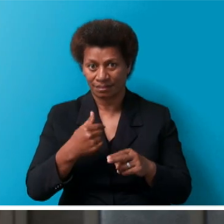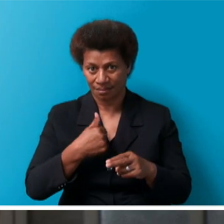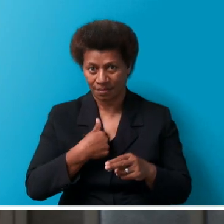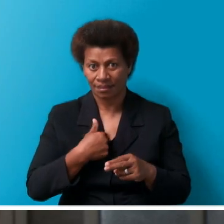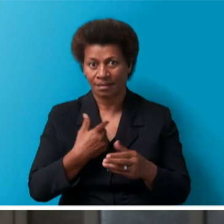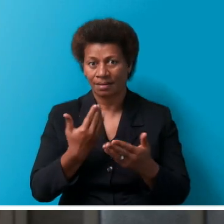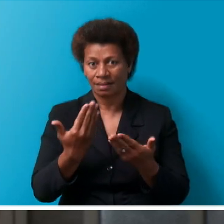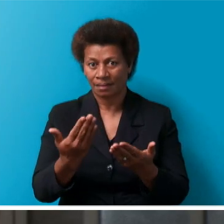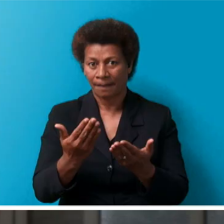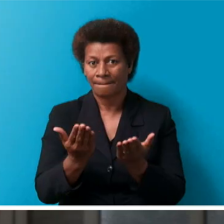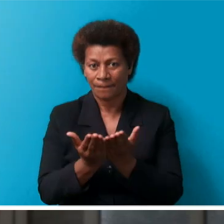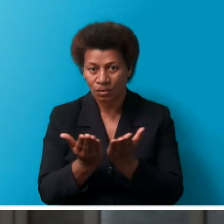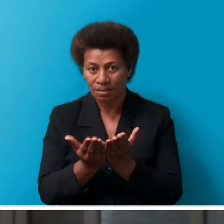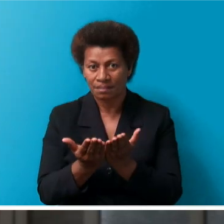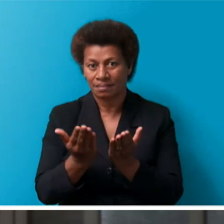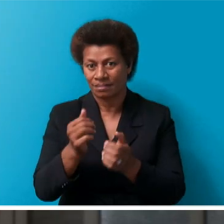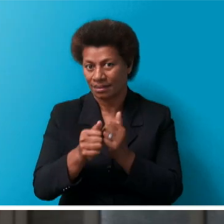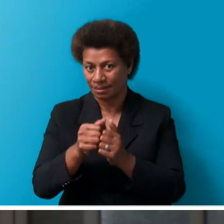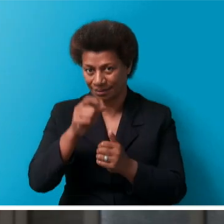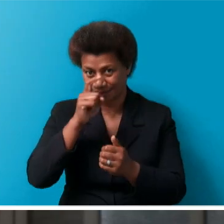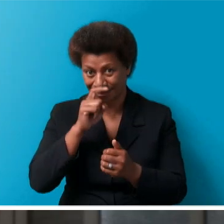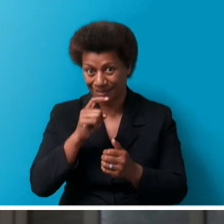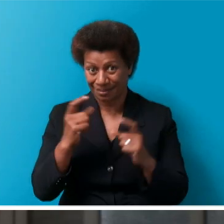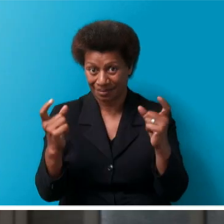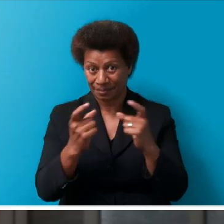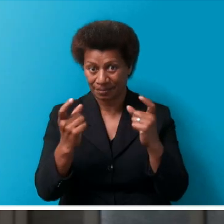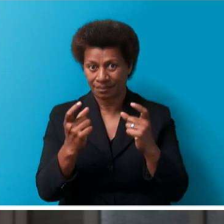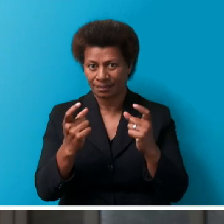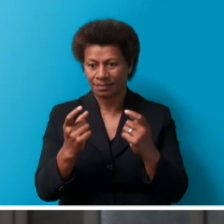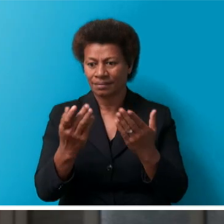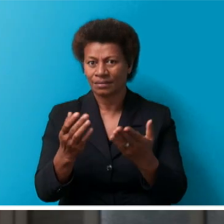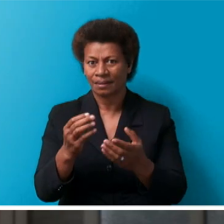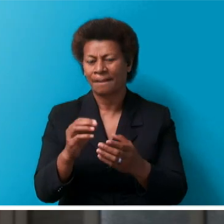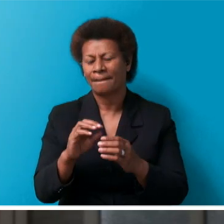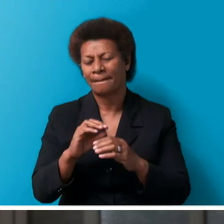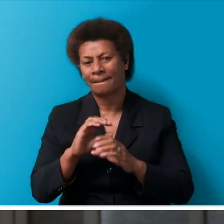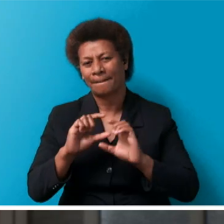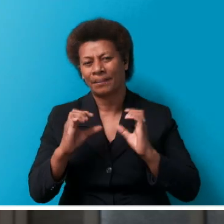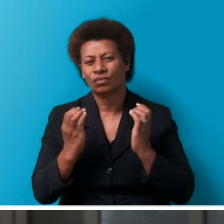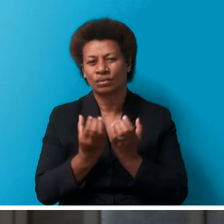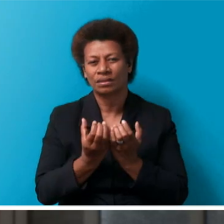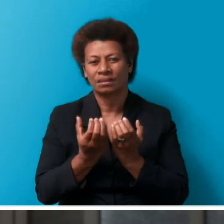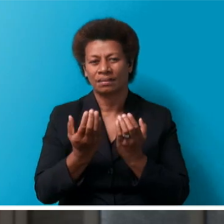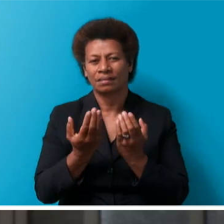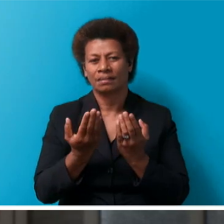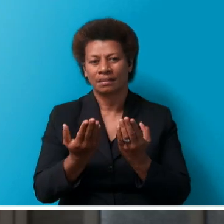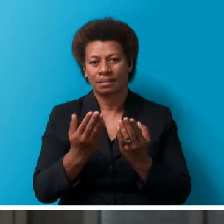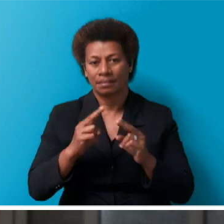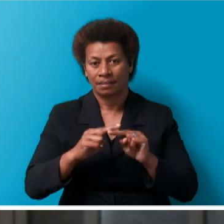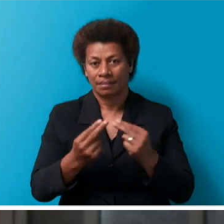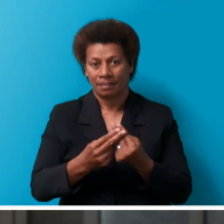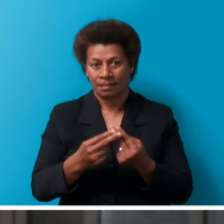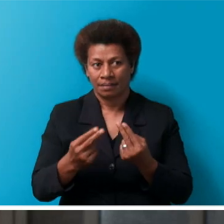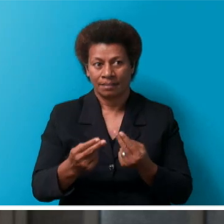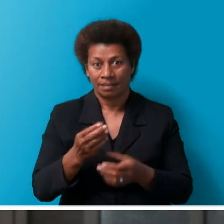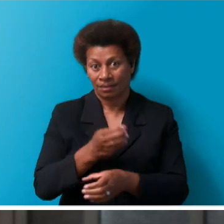to our Muslim brothers and sisters, and blessed and reflective Lent to Christian brothers and sisters. In Hindu tradition, this month is